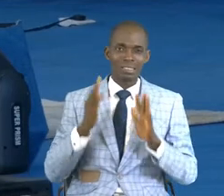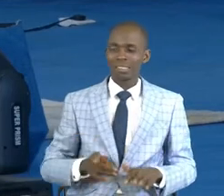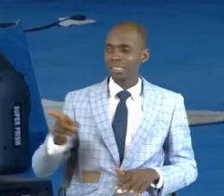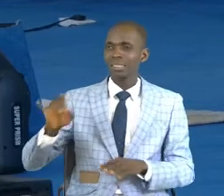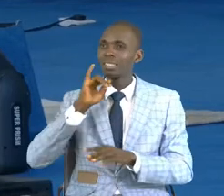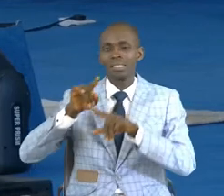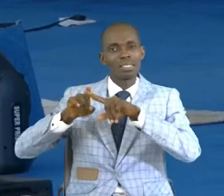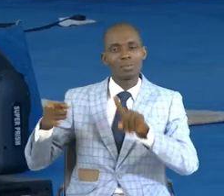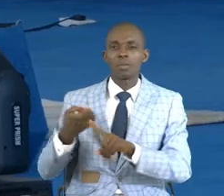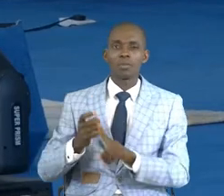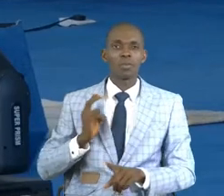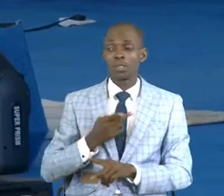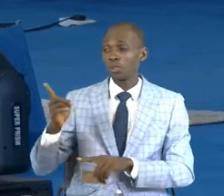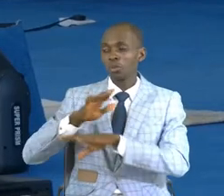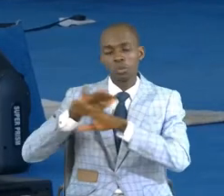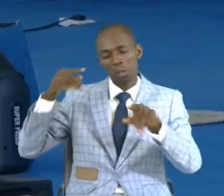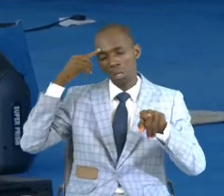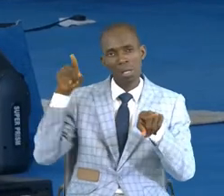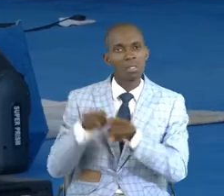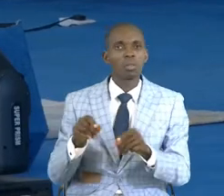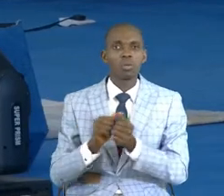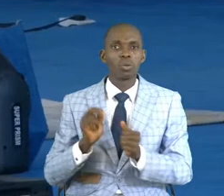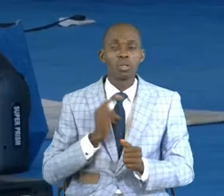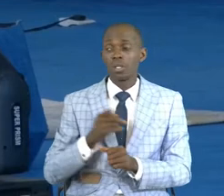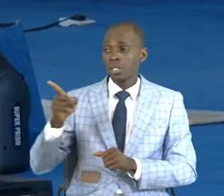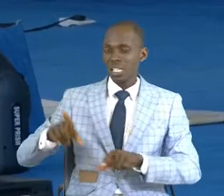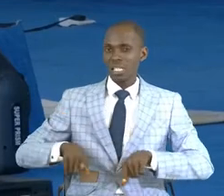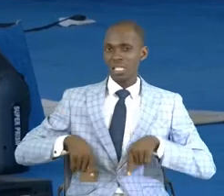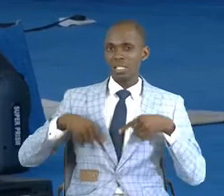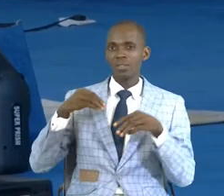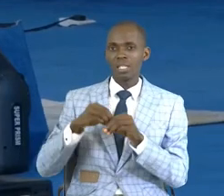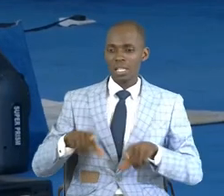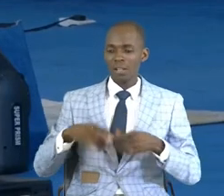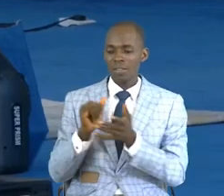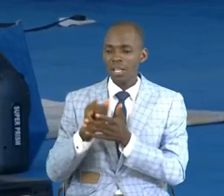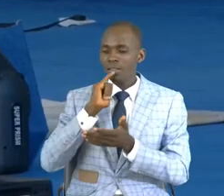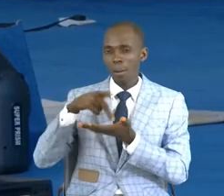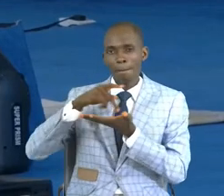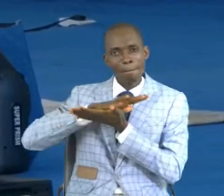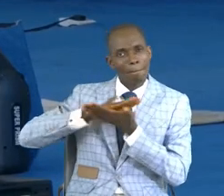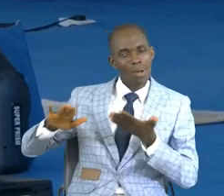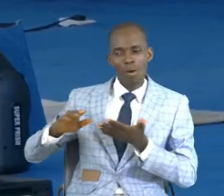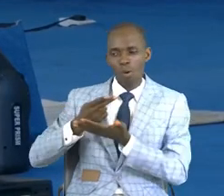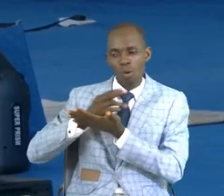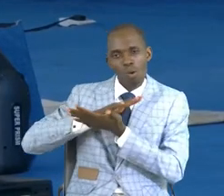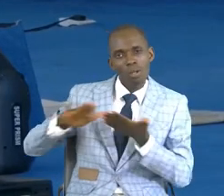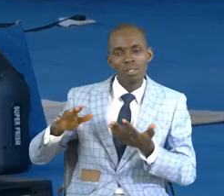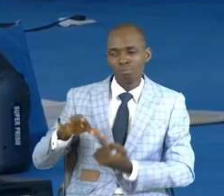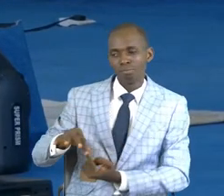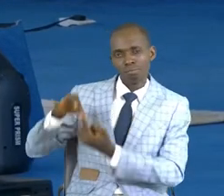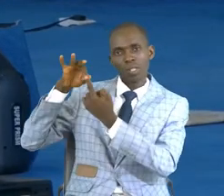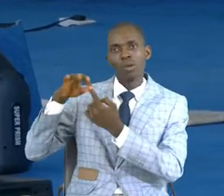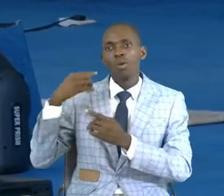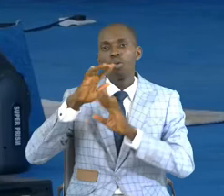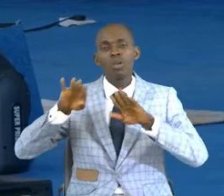doesn't agree with us. He lives a life pure and holy and peculiar, who gave himself